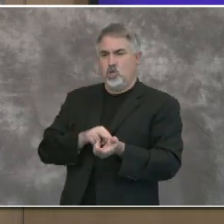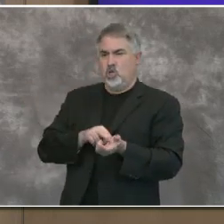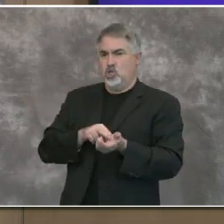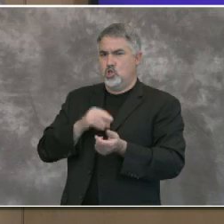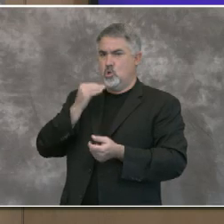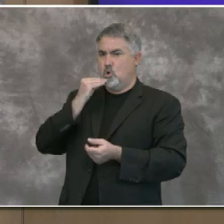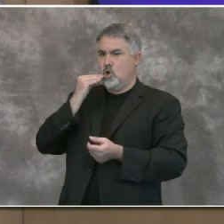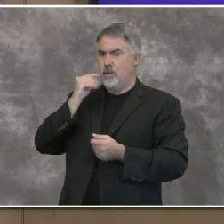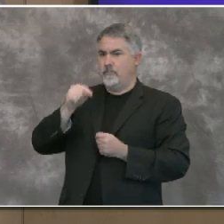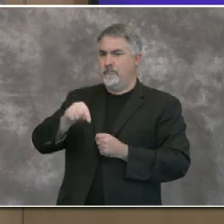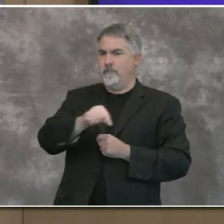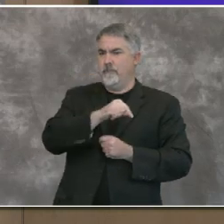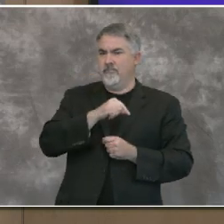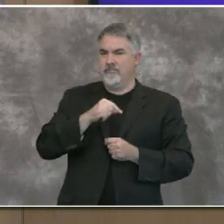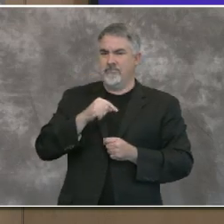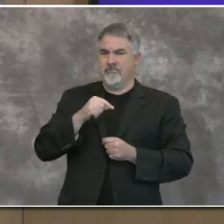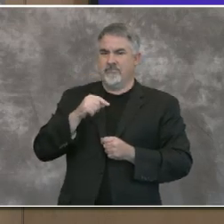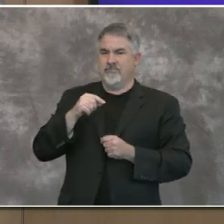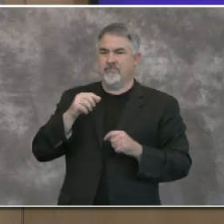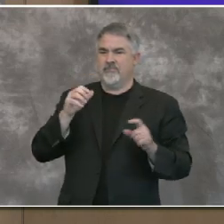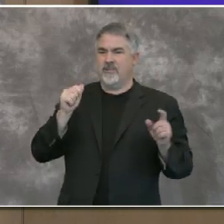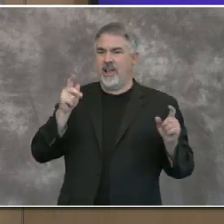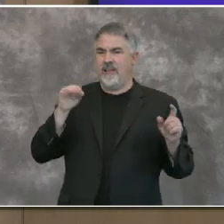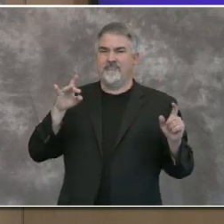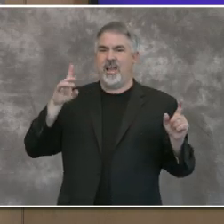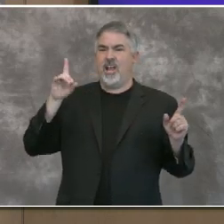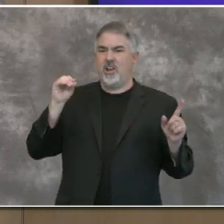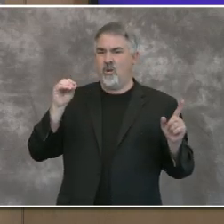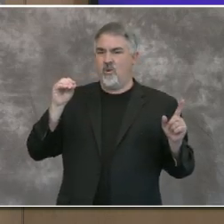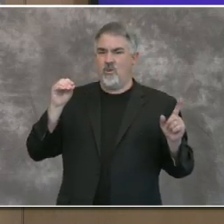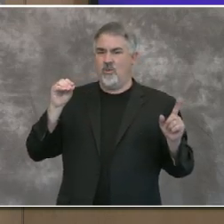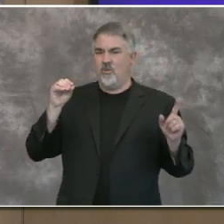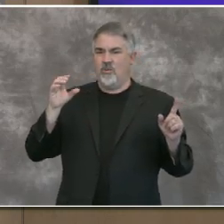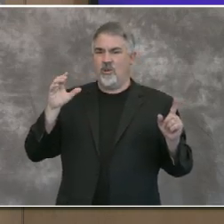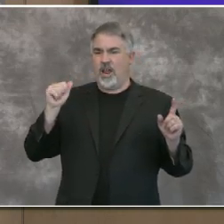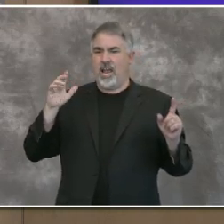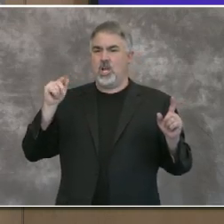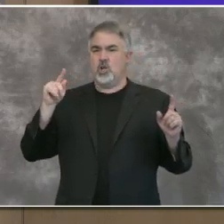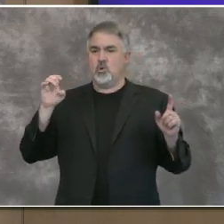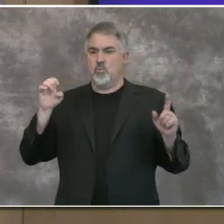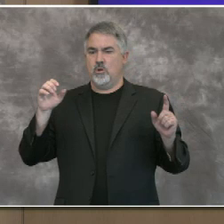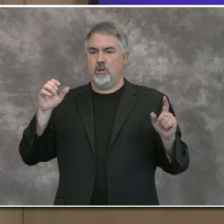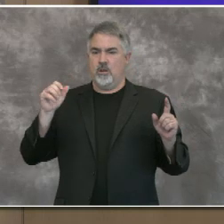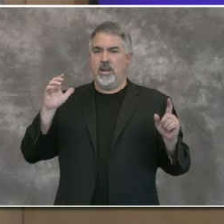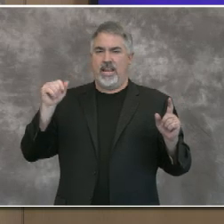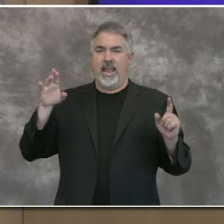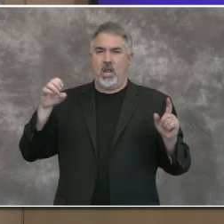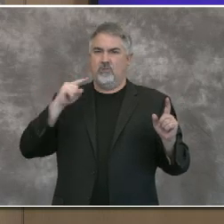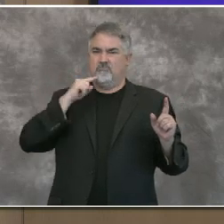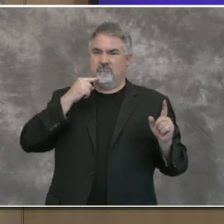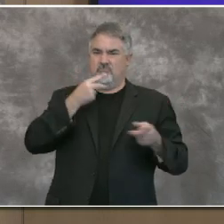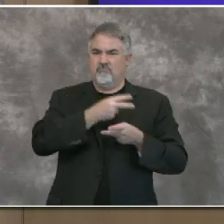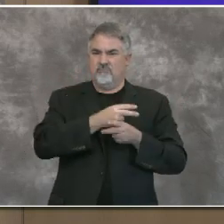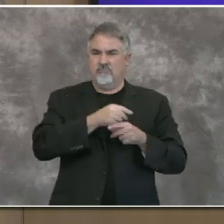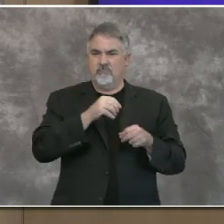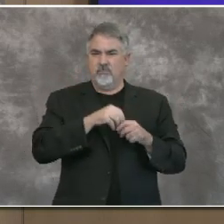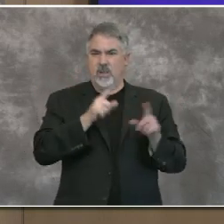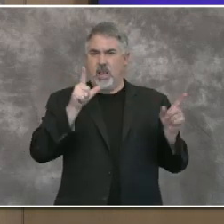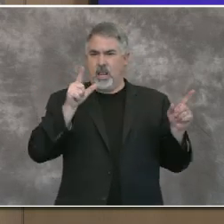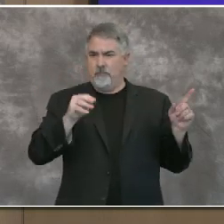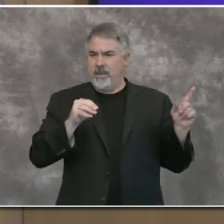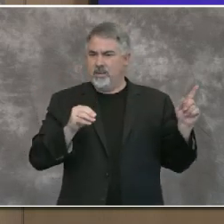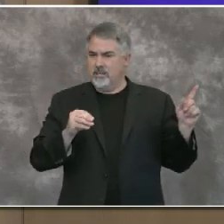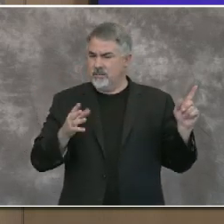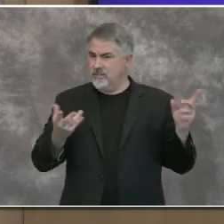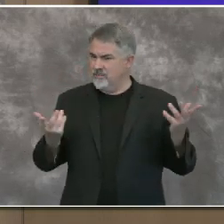Avocado Post-Acute Care. We just had a viewer email us some concerns about that, and